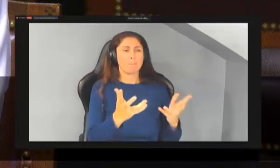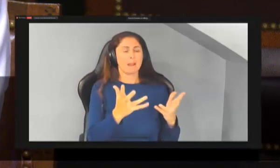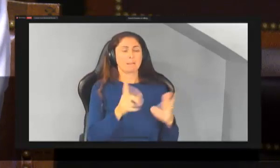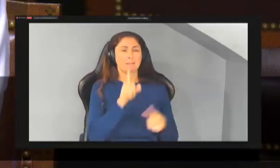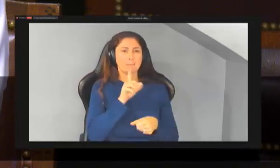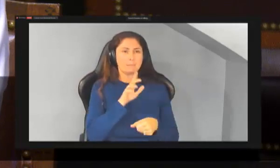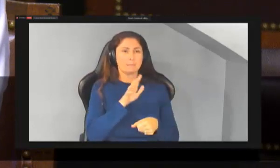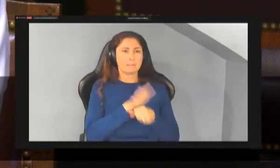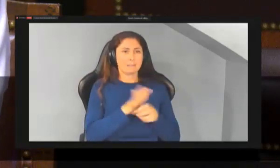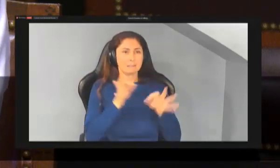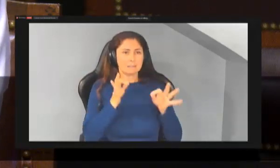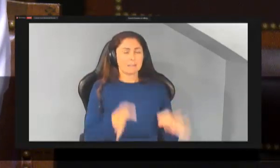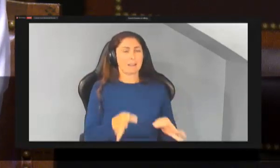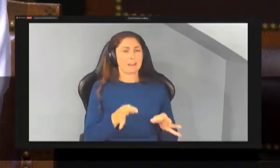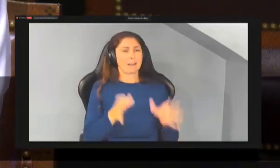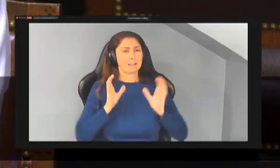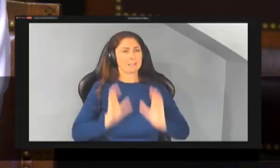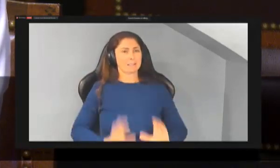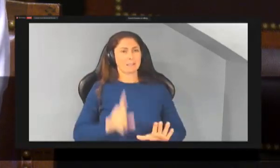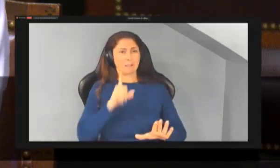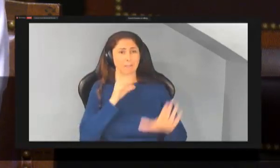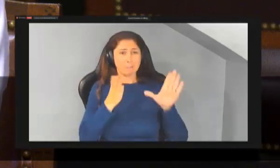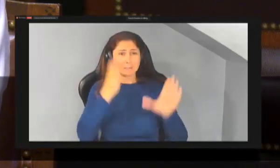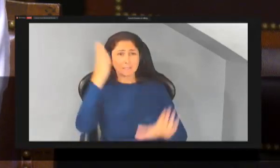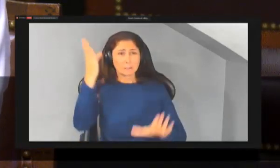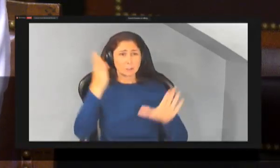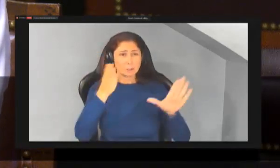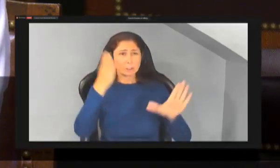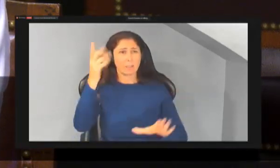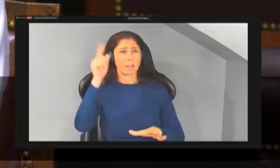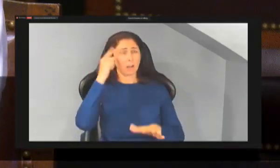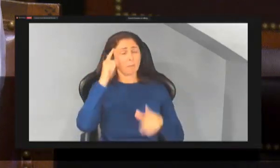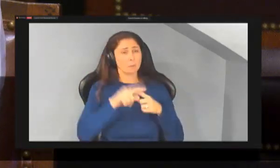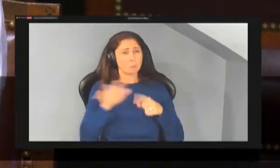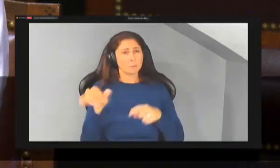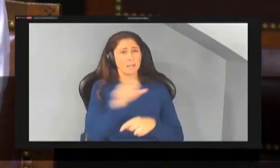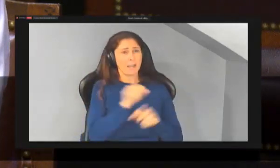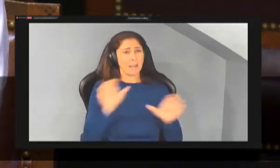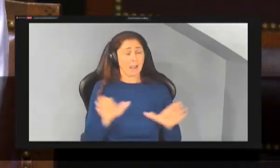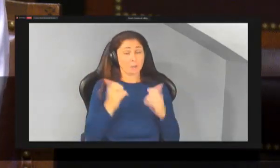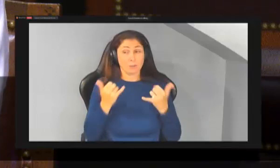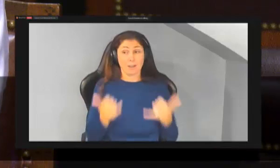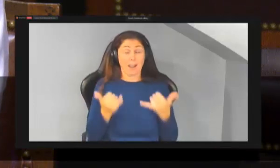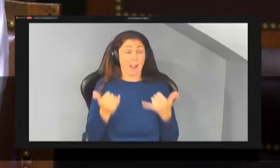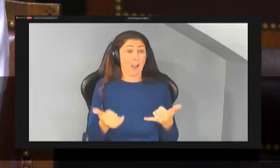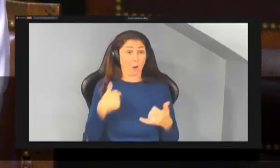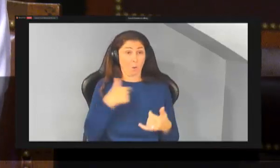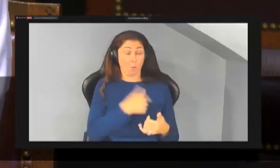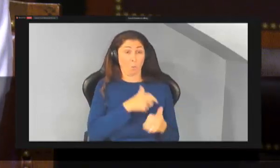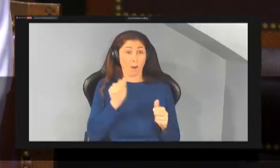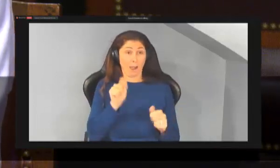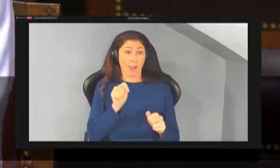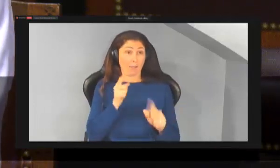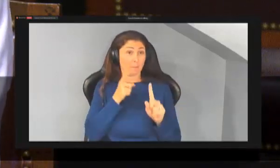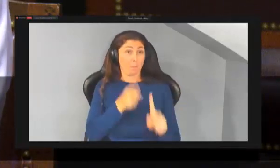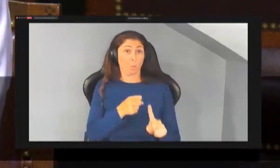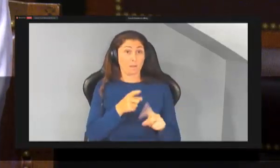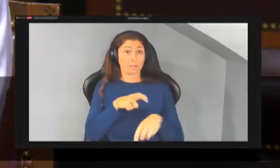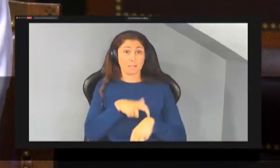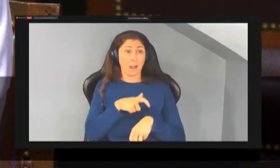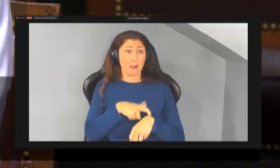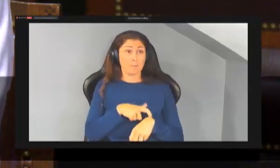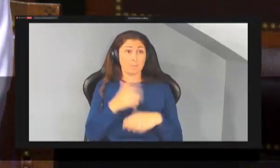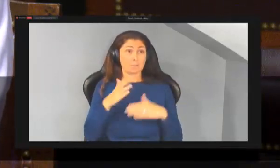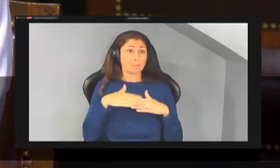have petitioned their government to take action. And now we're at a point in time where at least we're